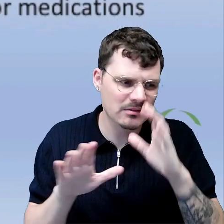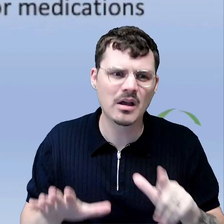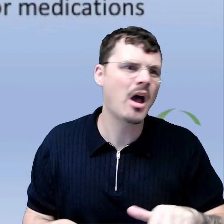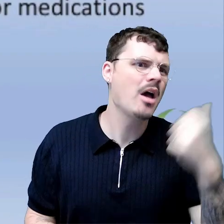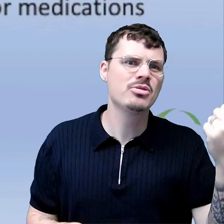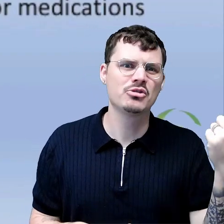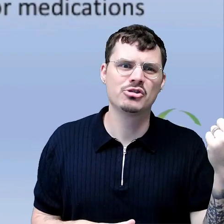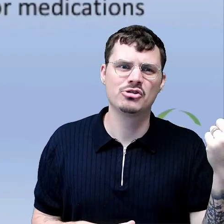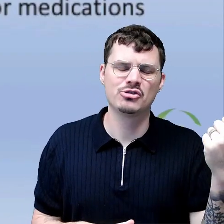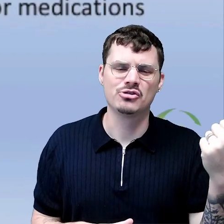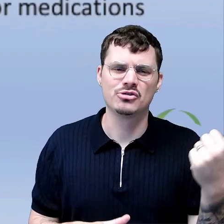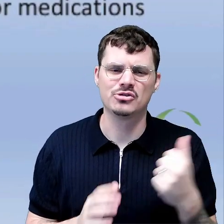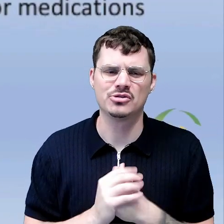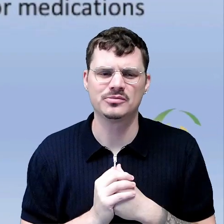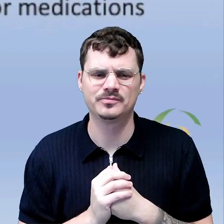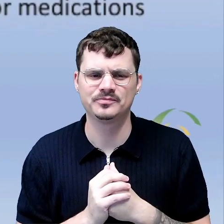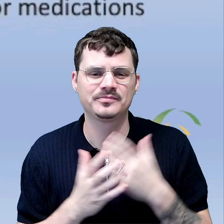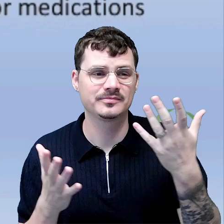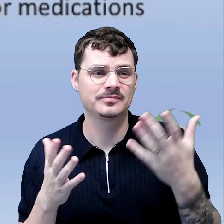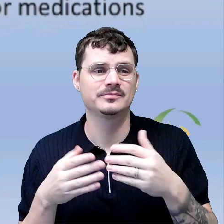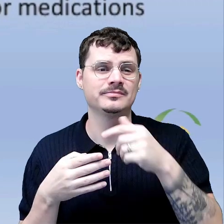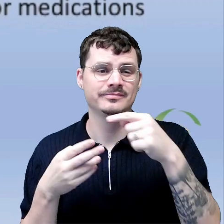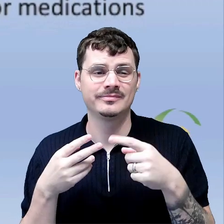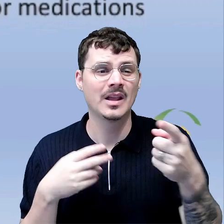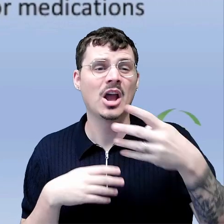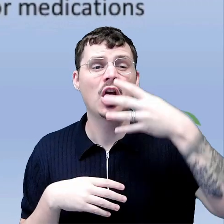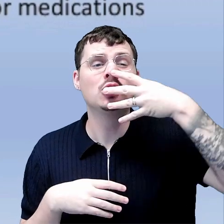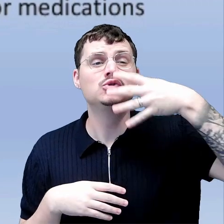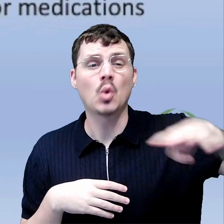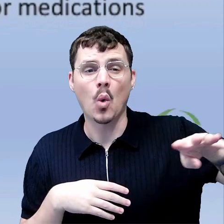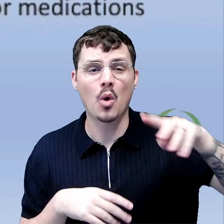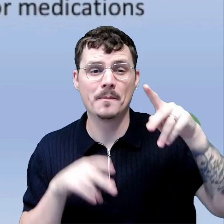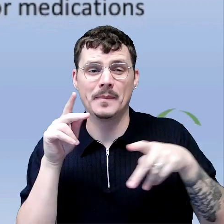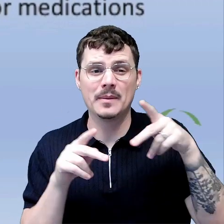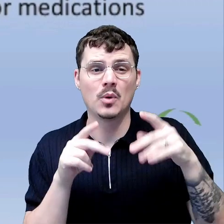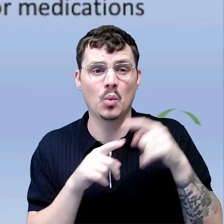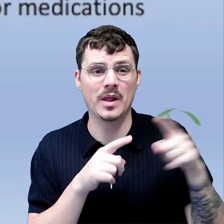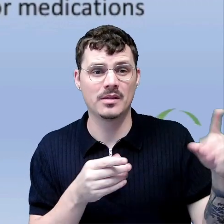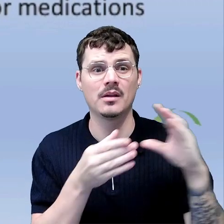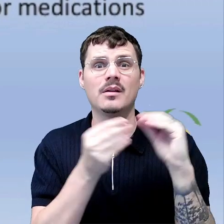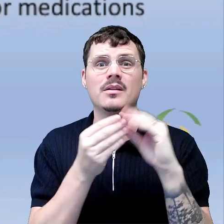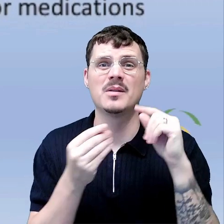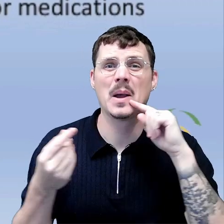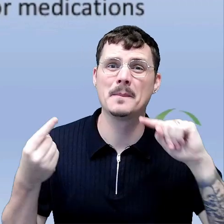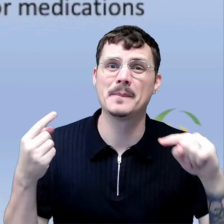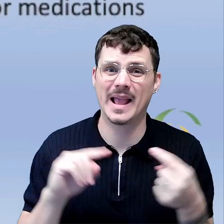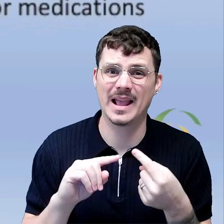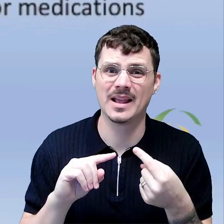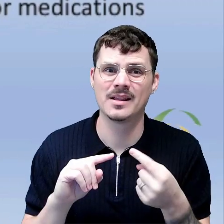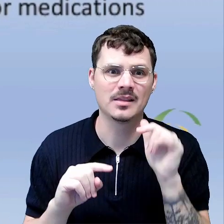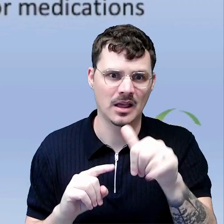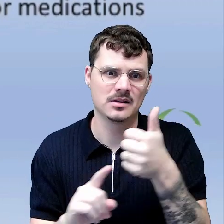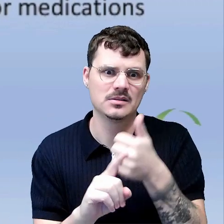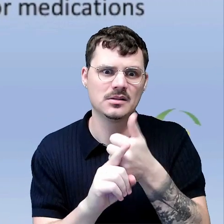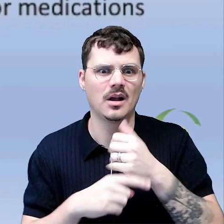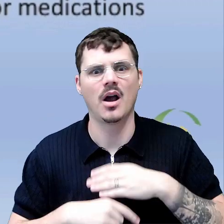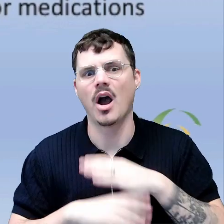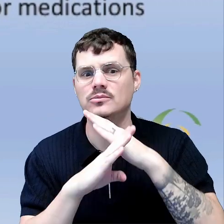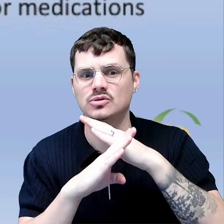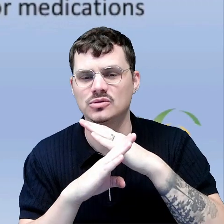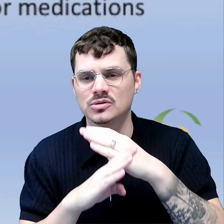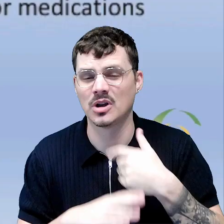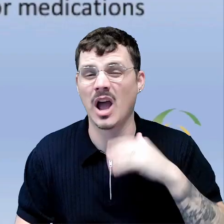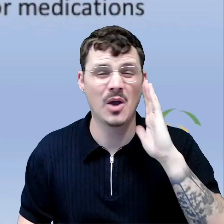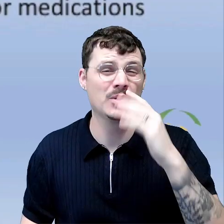else. Ignoring people when they report pain is a big obstacle. I would